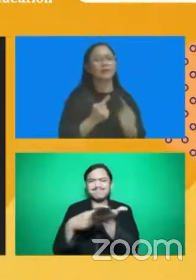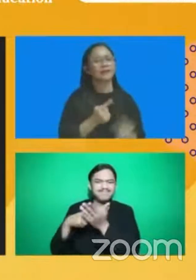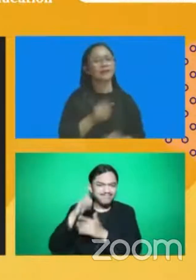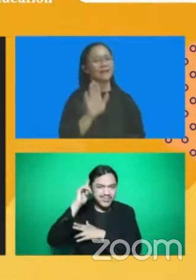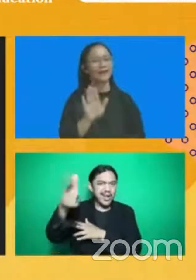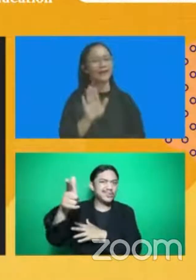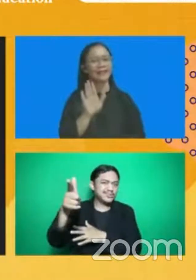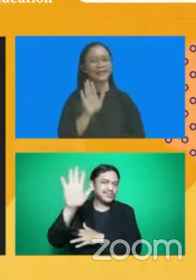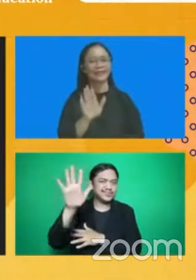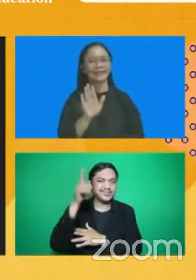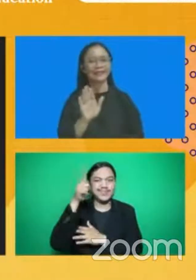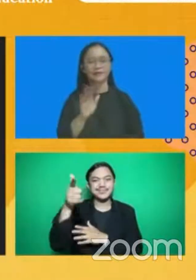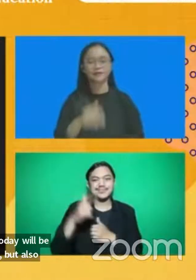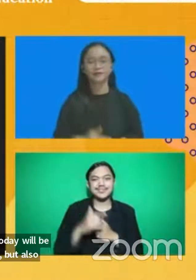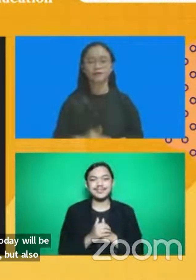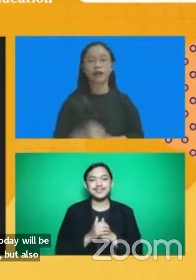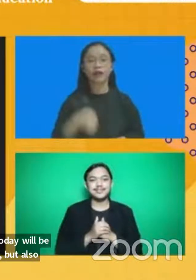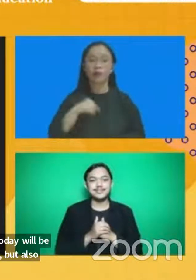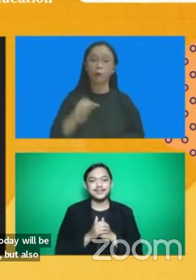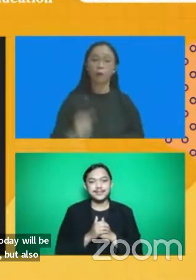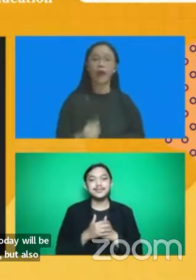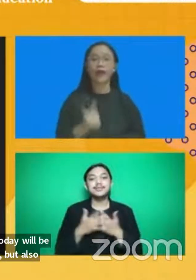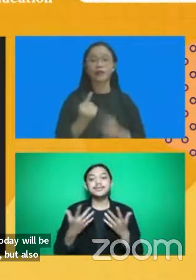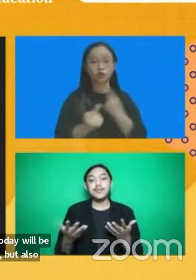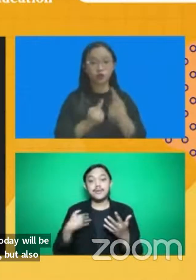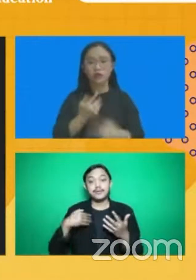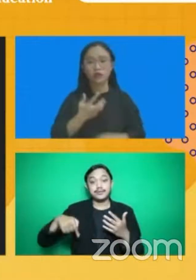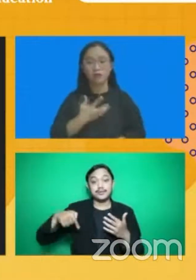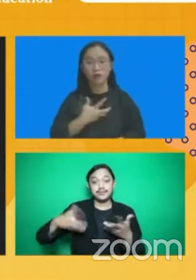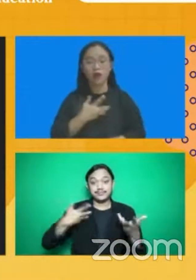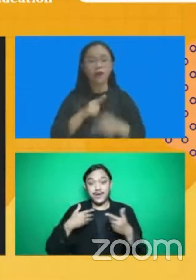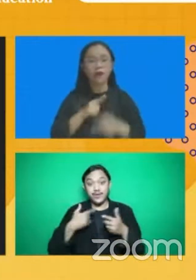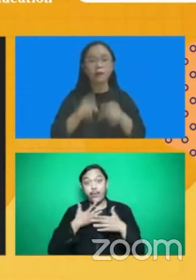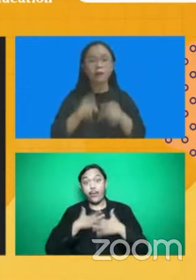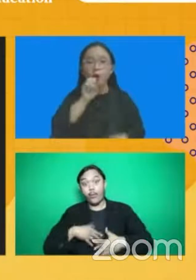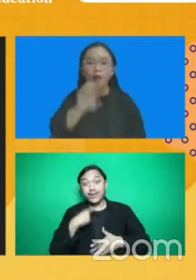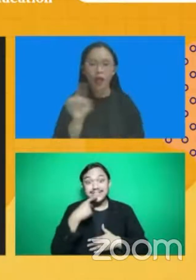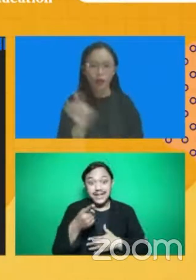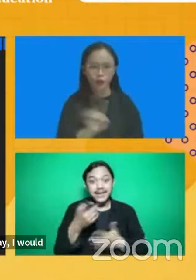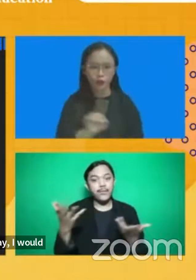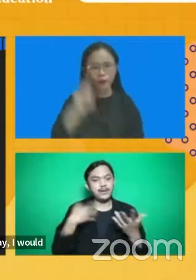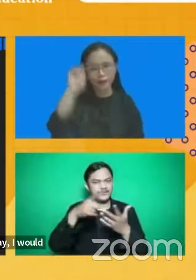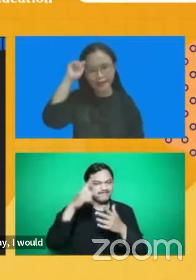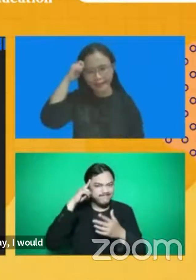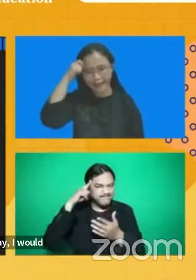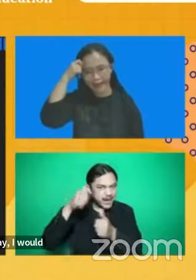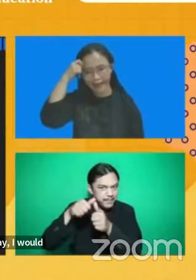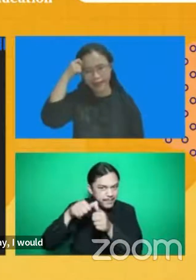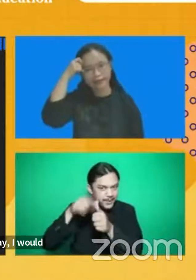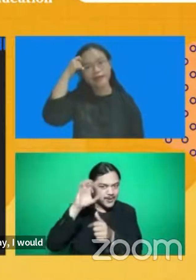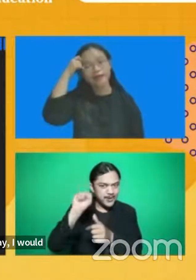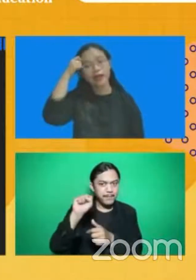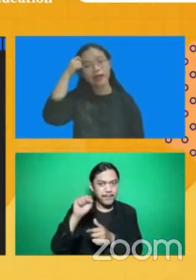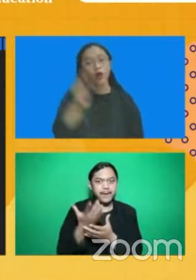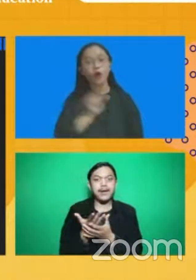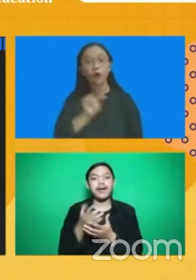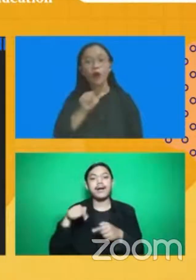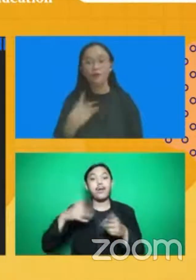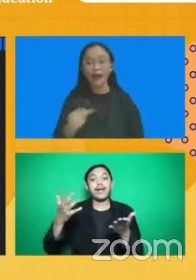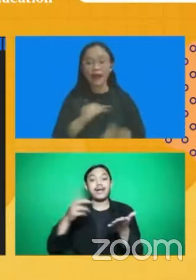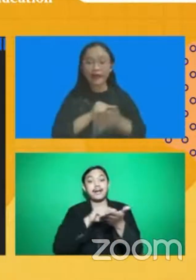like to remind all the participants to change their name with the format